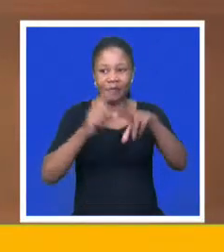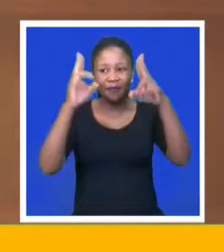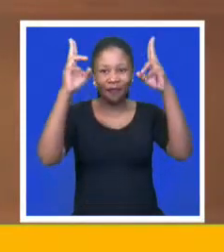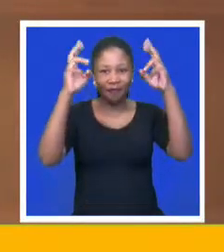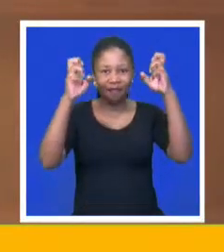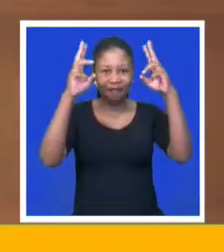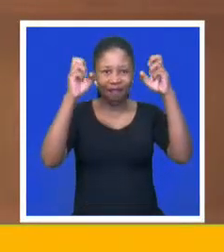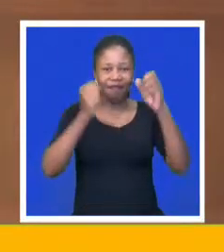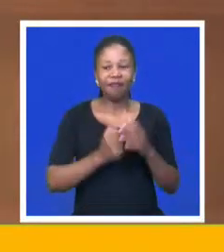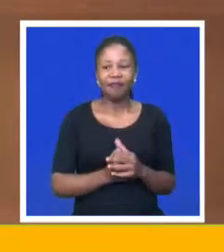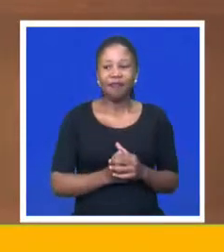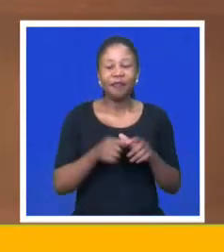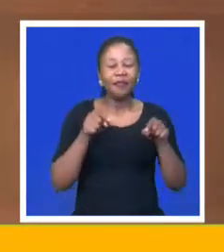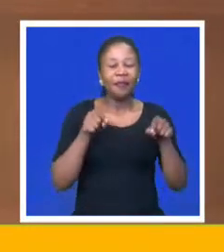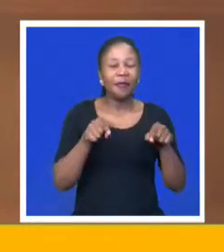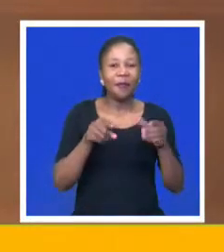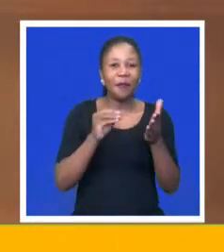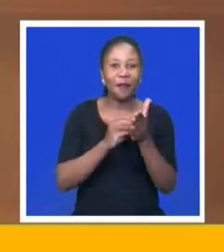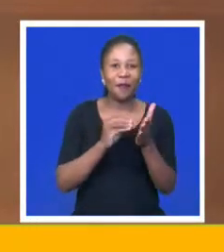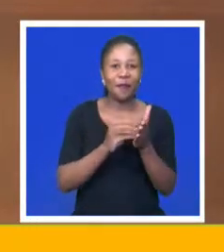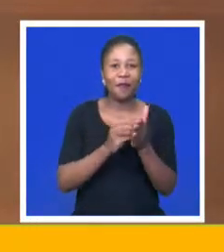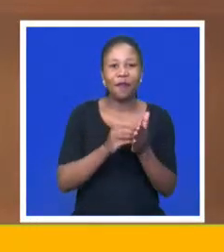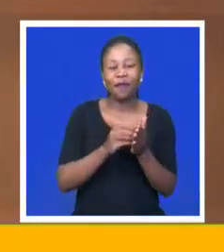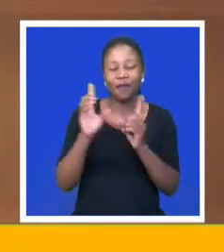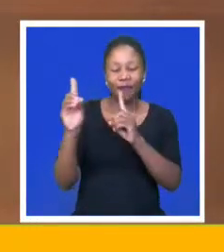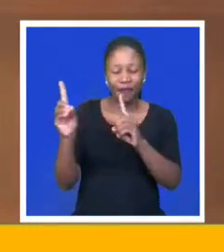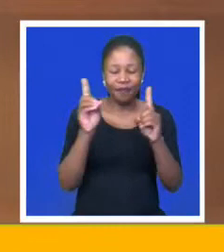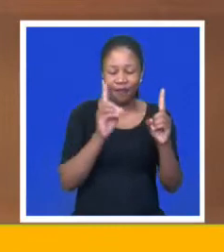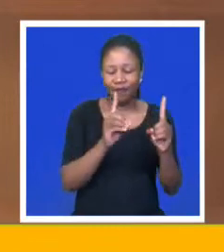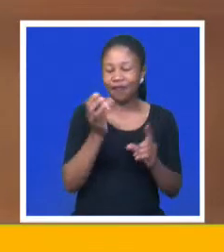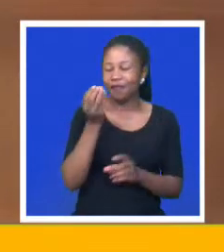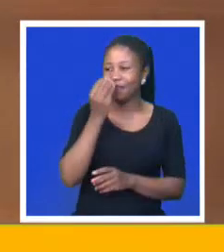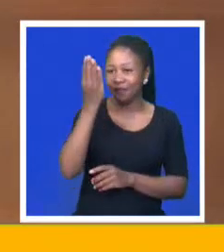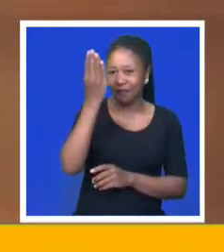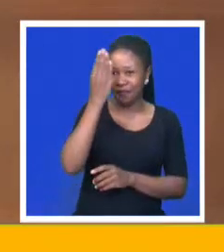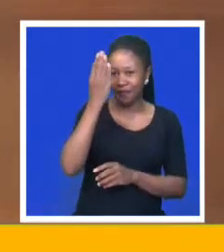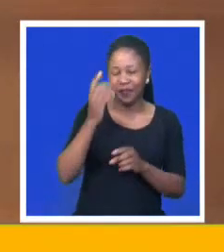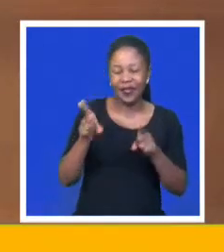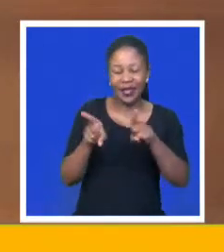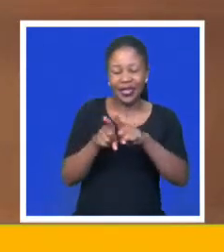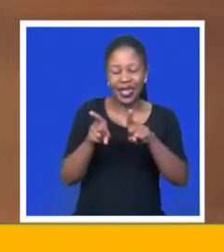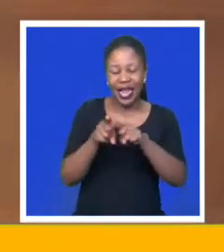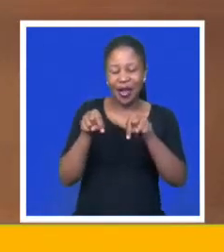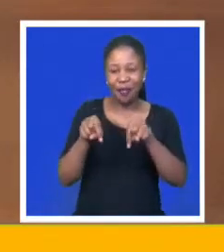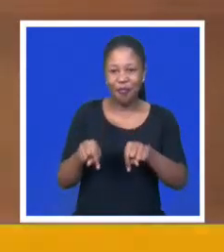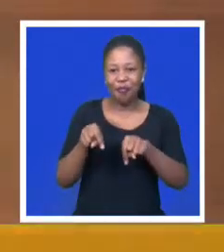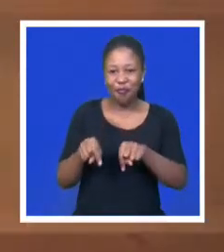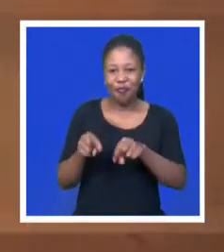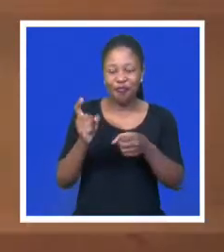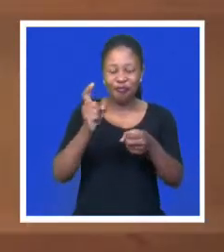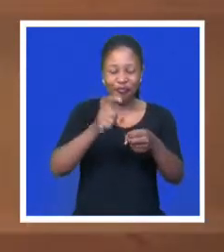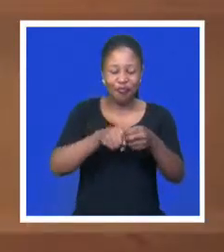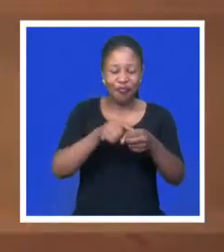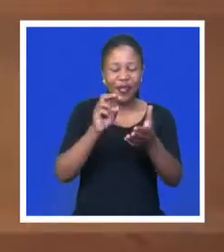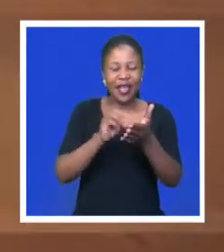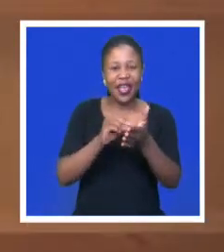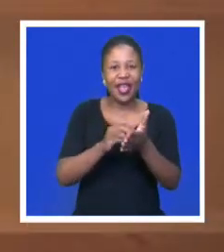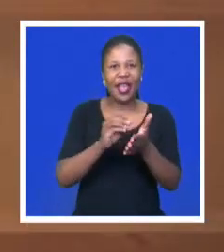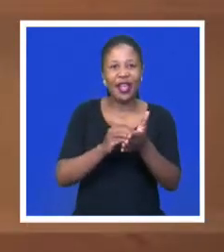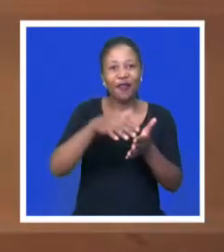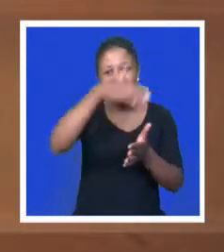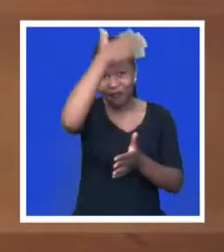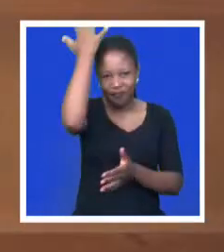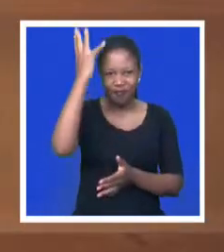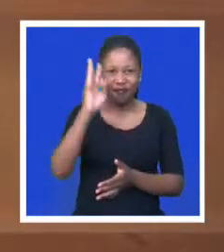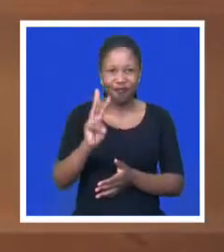Winnie Dlamini. My name is Lirato Mabilisa, and also joining me in the studio is the sign language interpreter